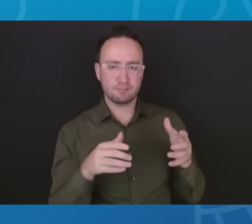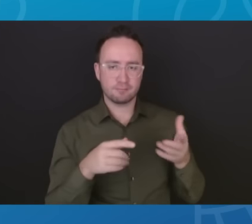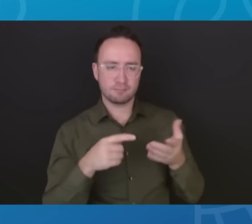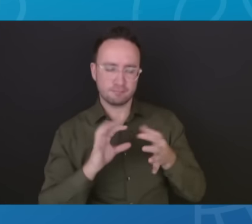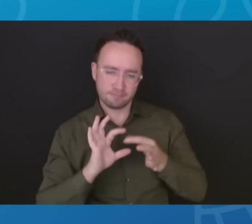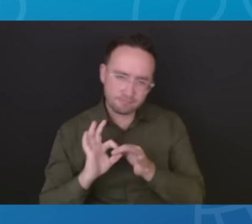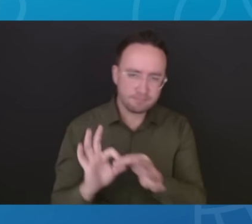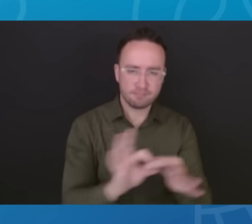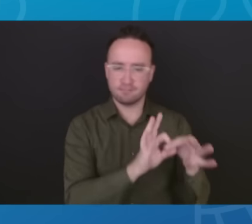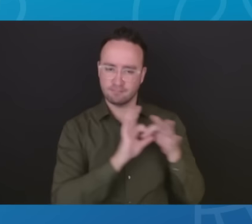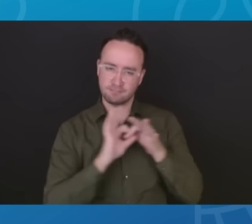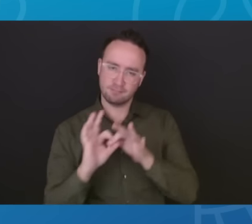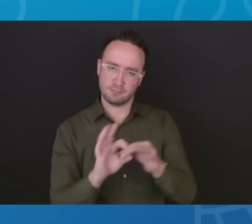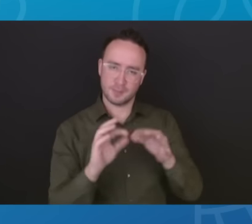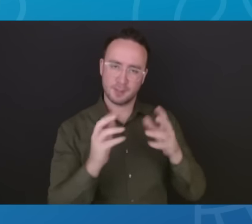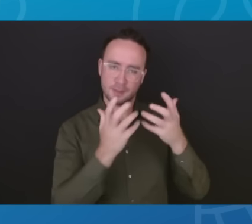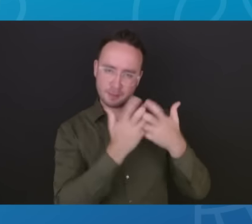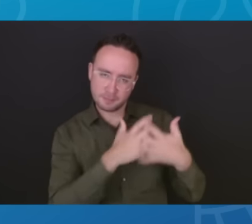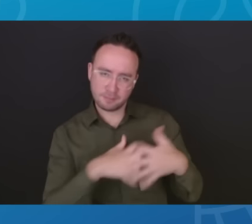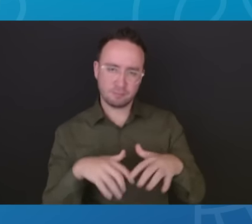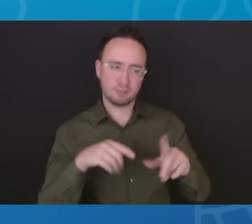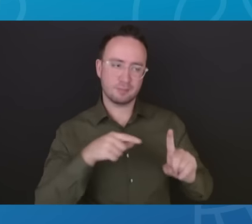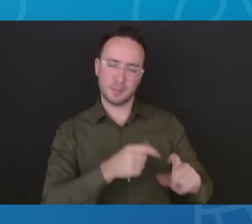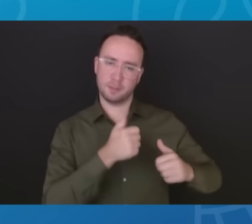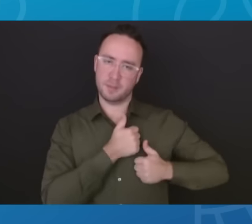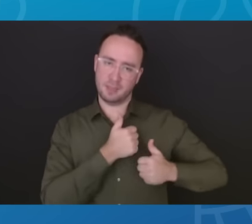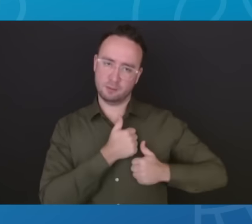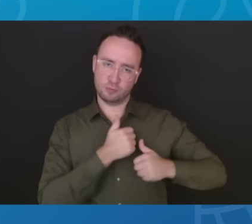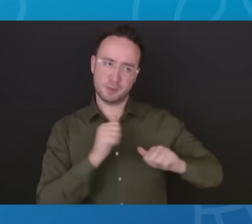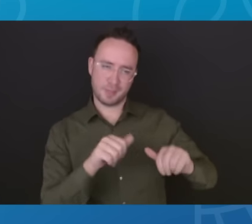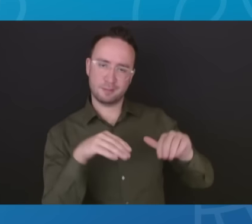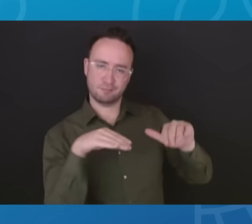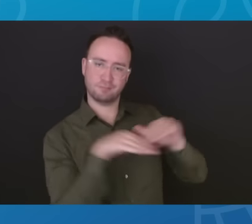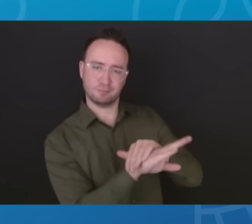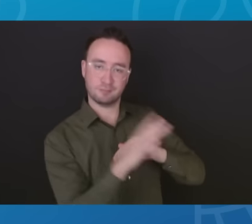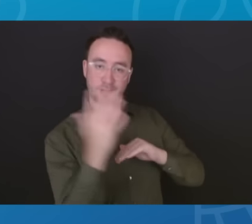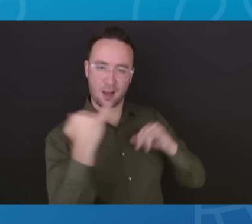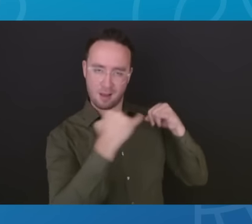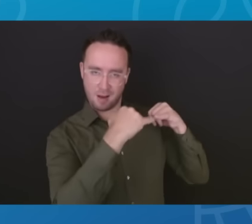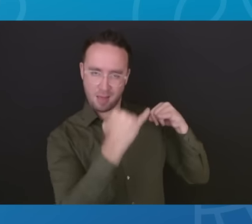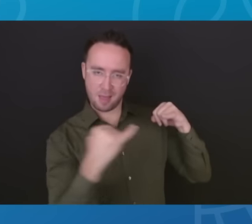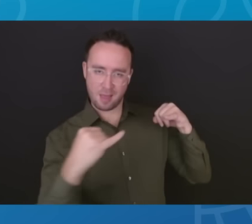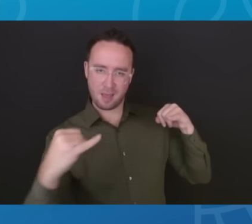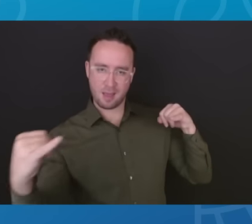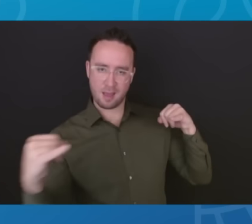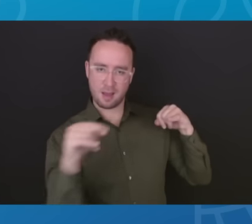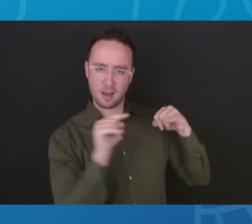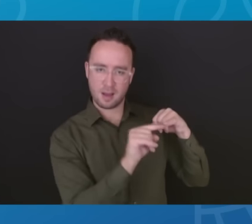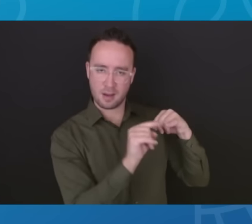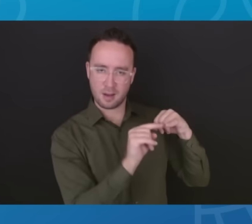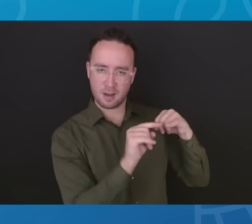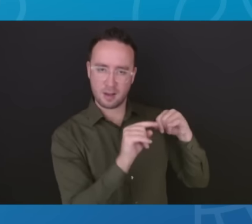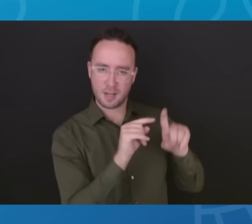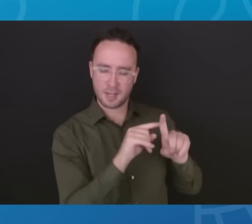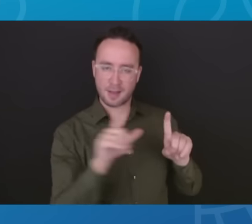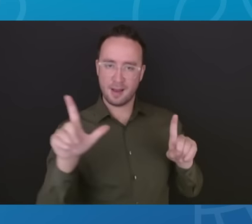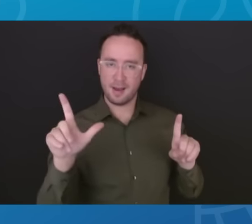forces, not Israeli security forces, but the IDF, I'm sorry, the LAF and